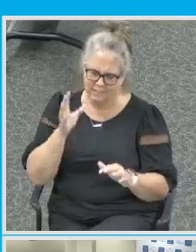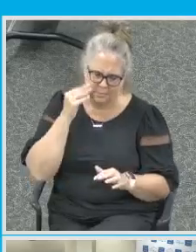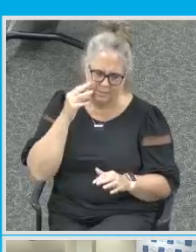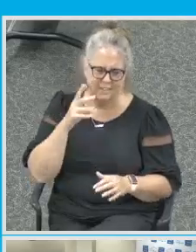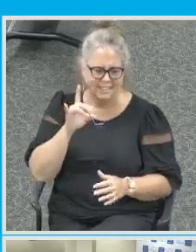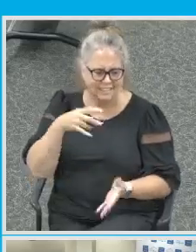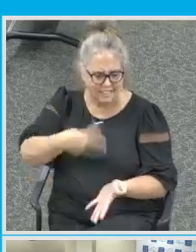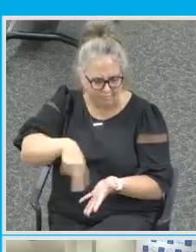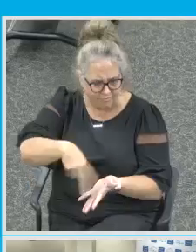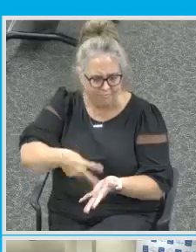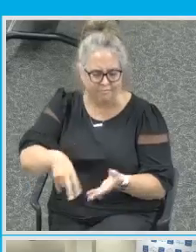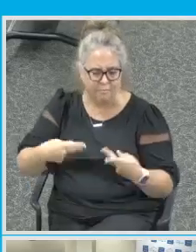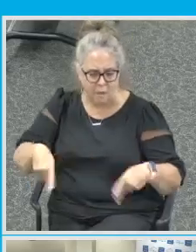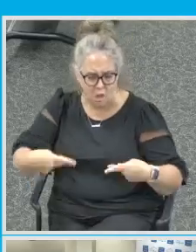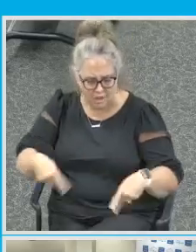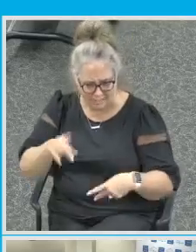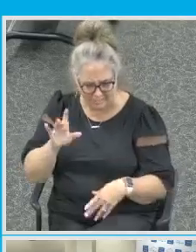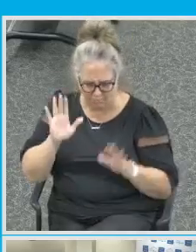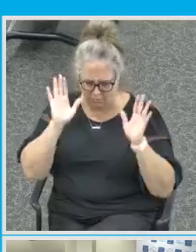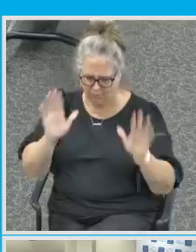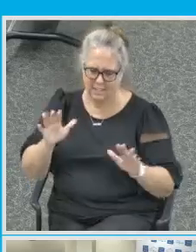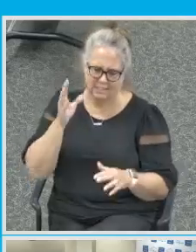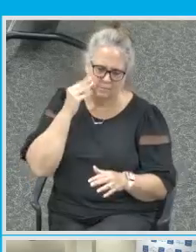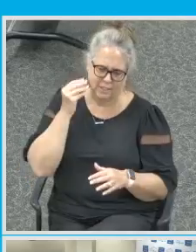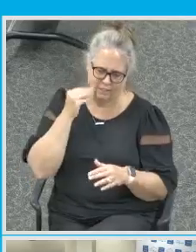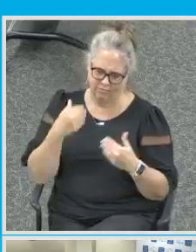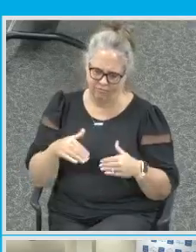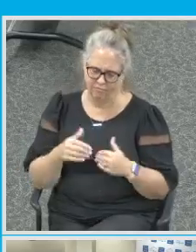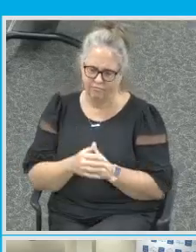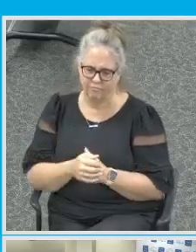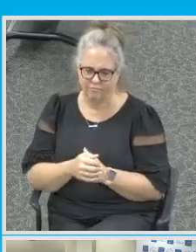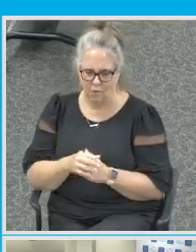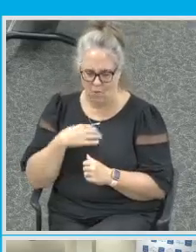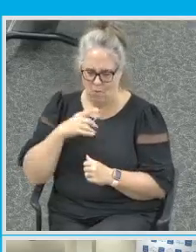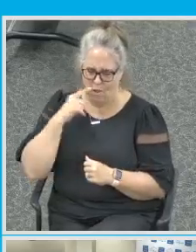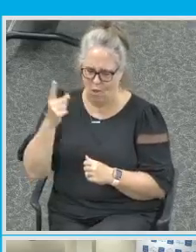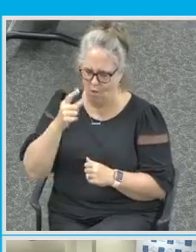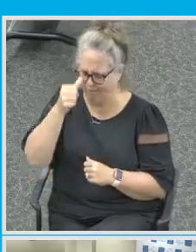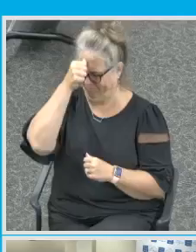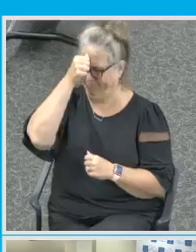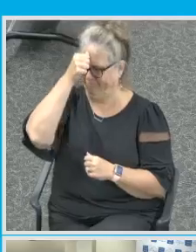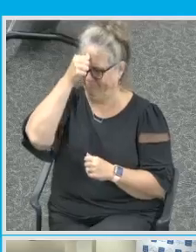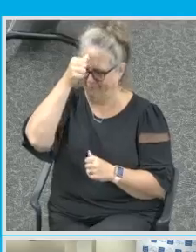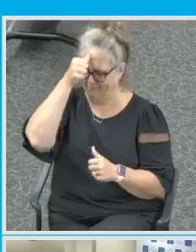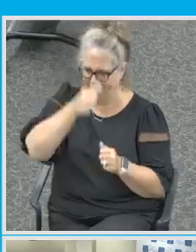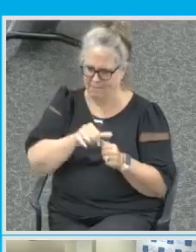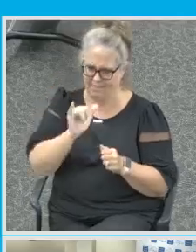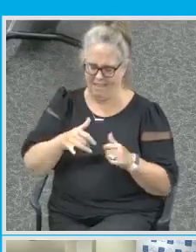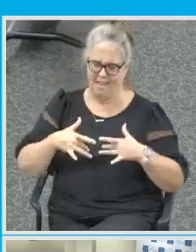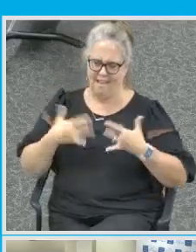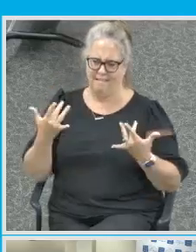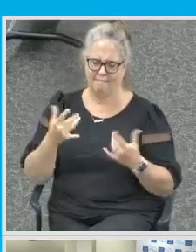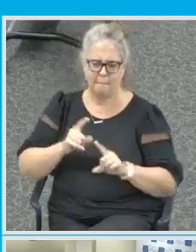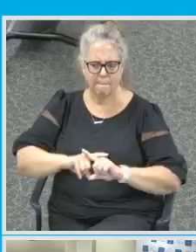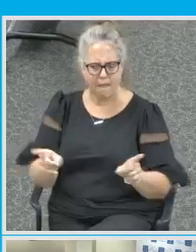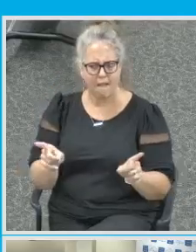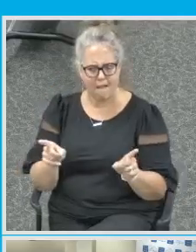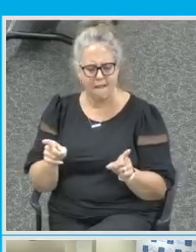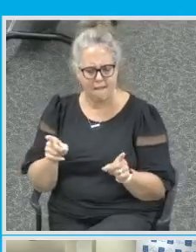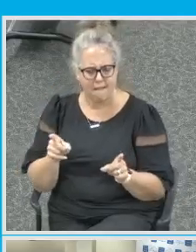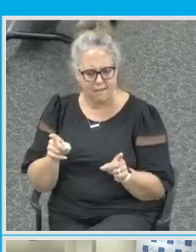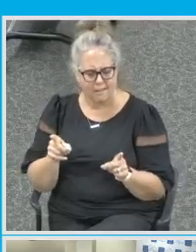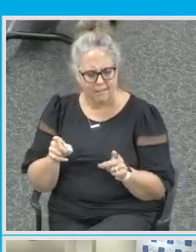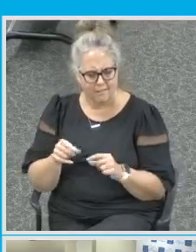things that kind of stuck out in my mind. One is I don't know why I didn't know this before, but I learned the difference between equity